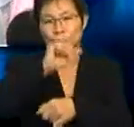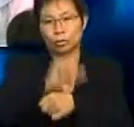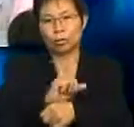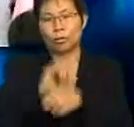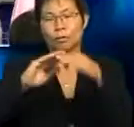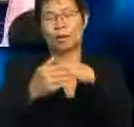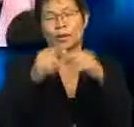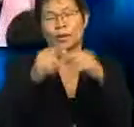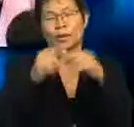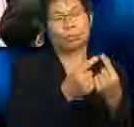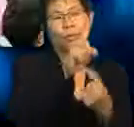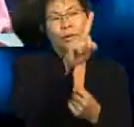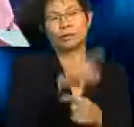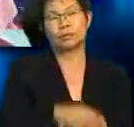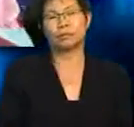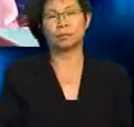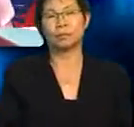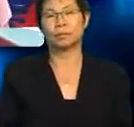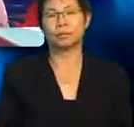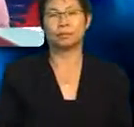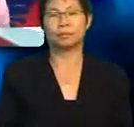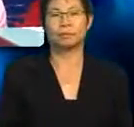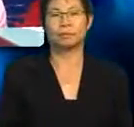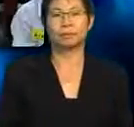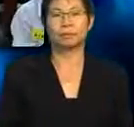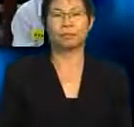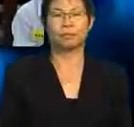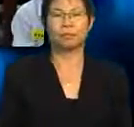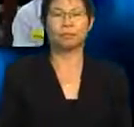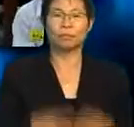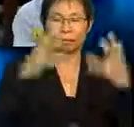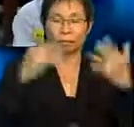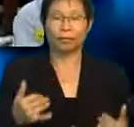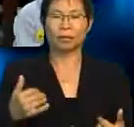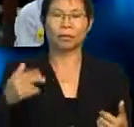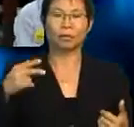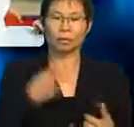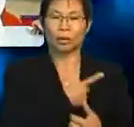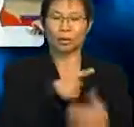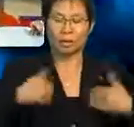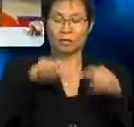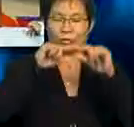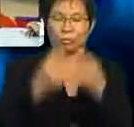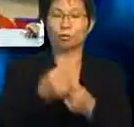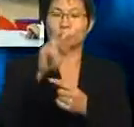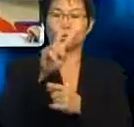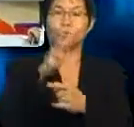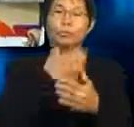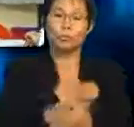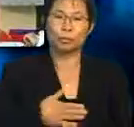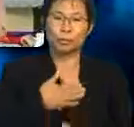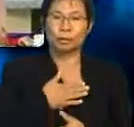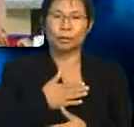job by group 1. Okay, class, clap your hands. Now, can we have group 2,